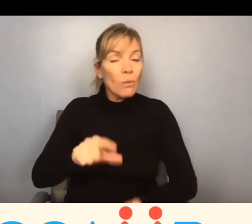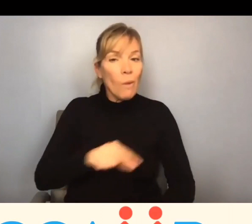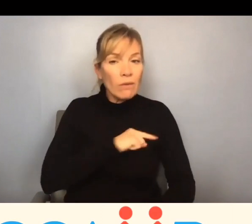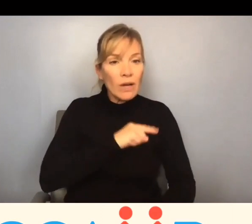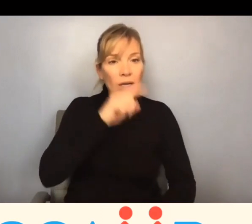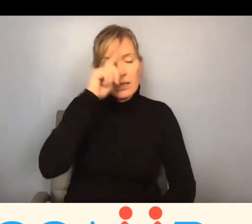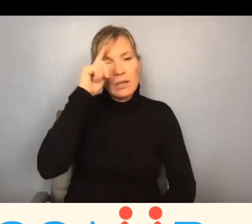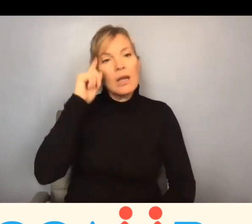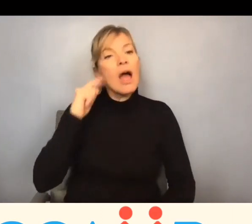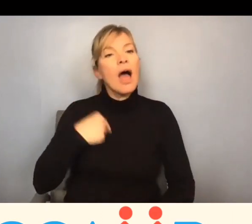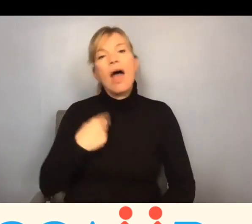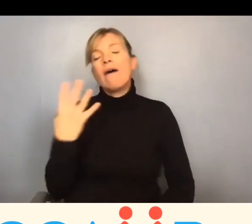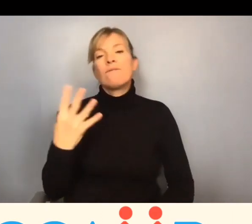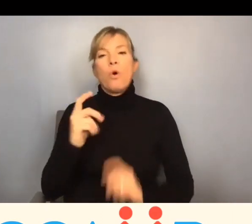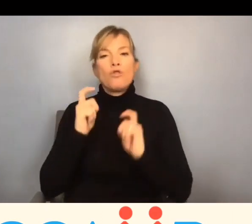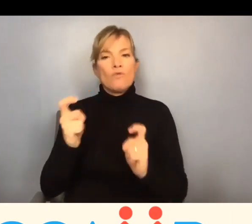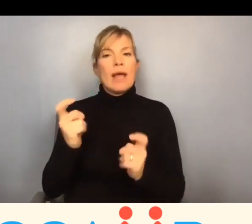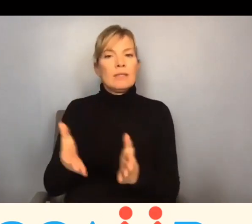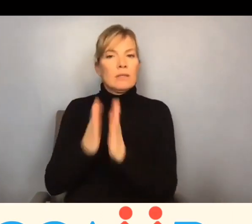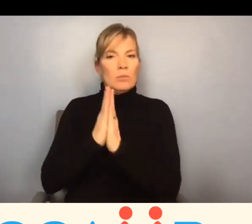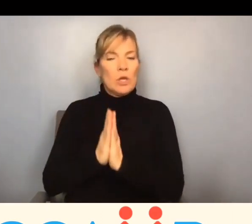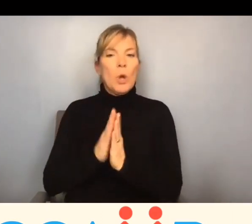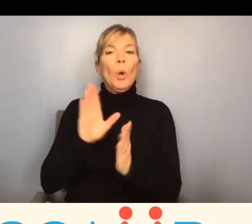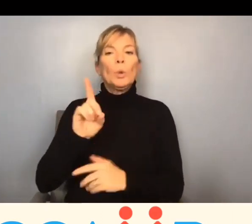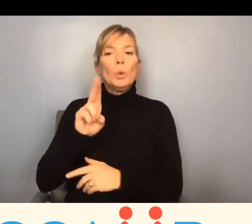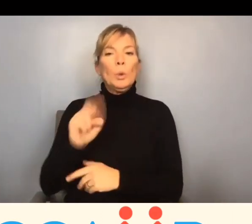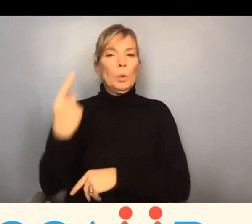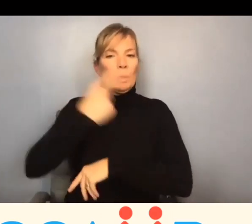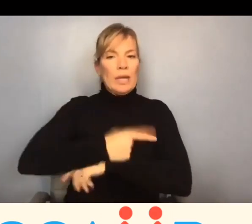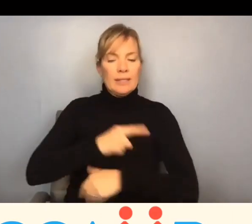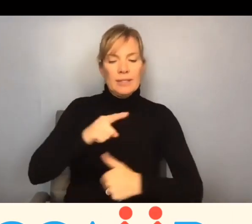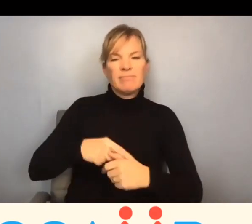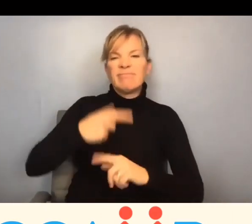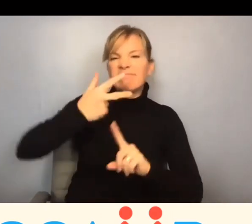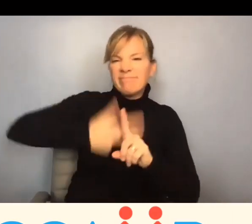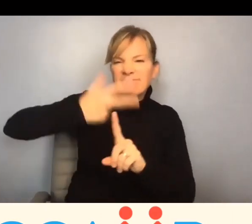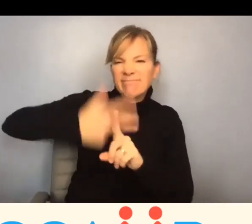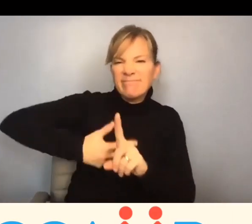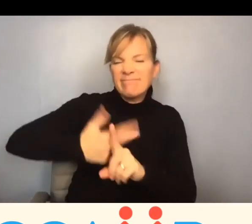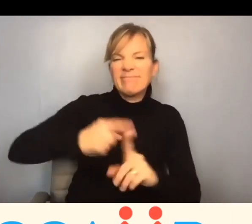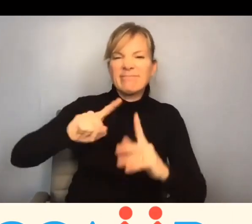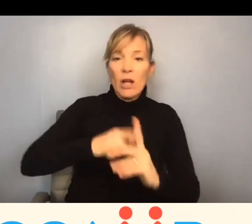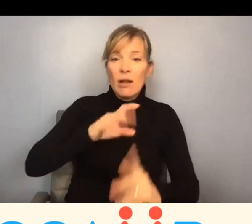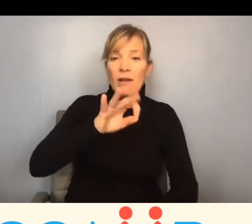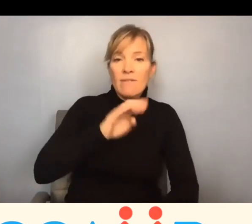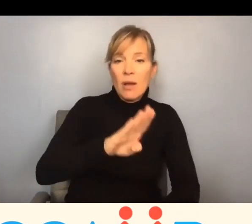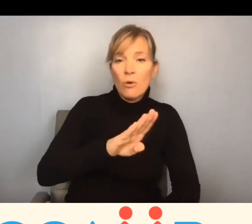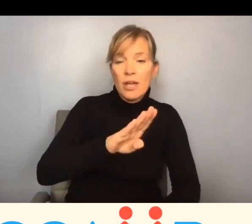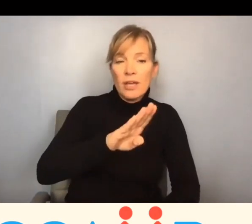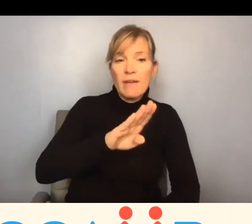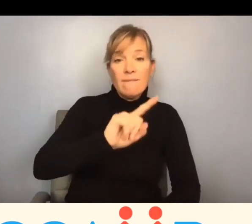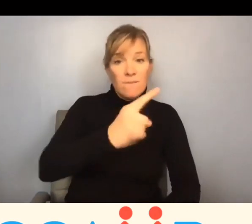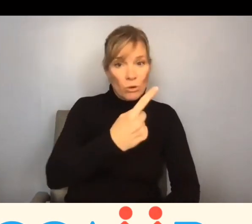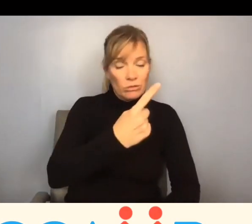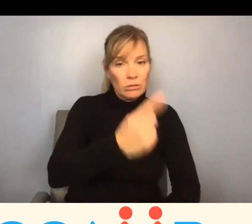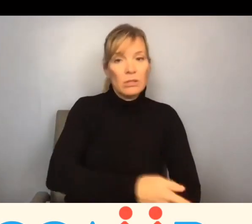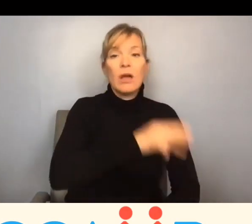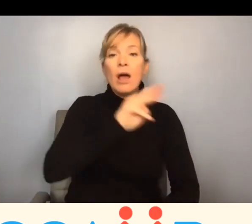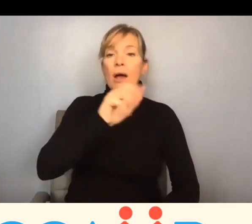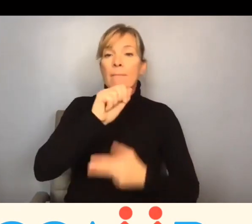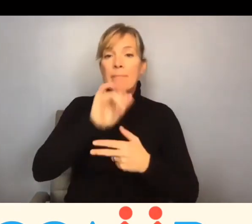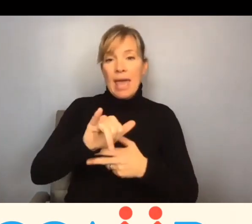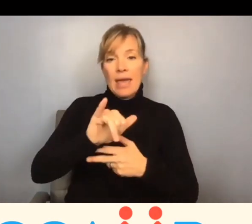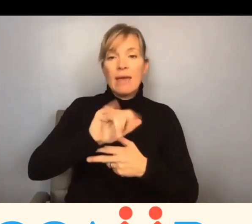We have 4 grant submission due dates. It's quarterly. We start in February 1st, May